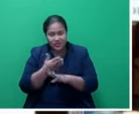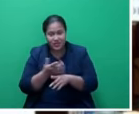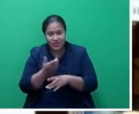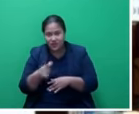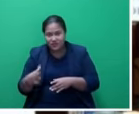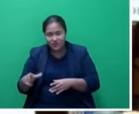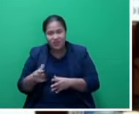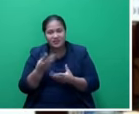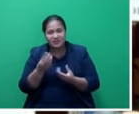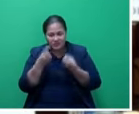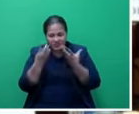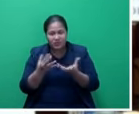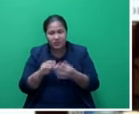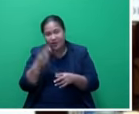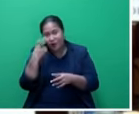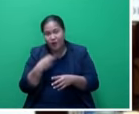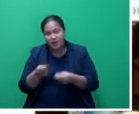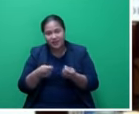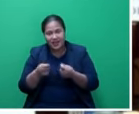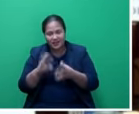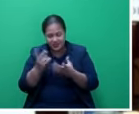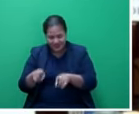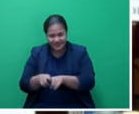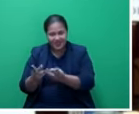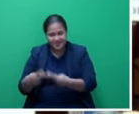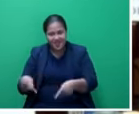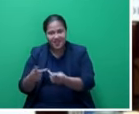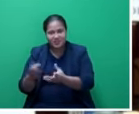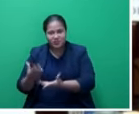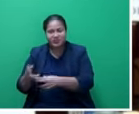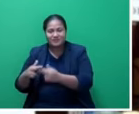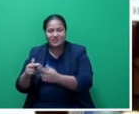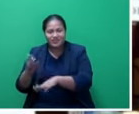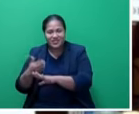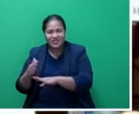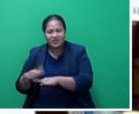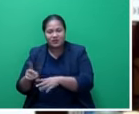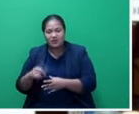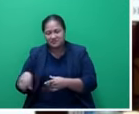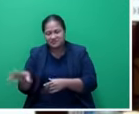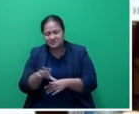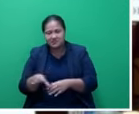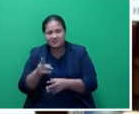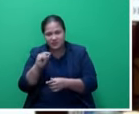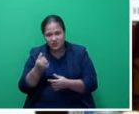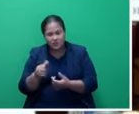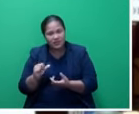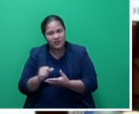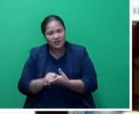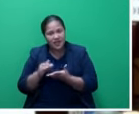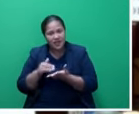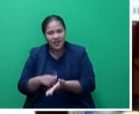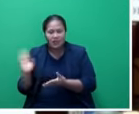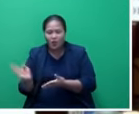where the old market is currently located. The market will accommodate all the market vendors who are currently selling